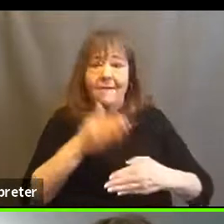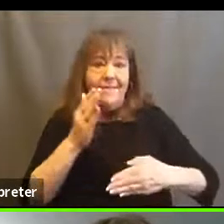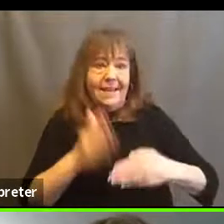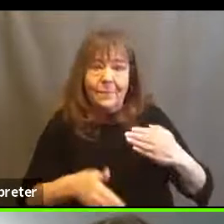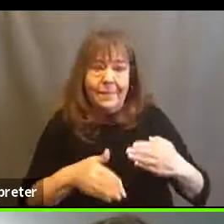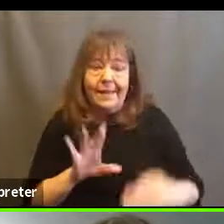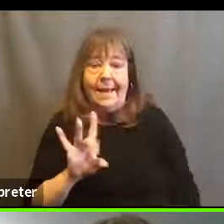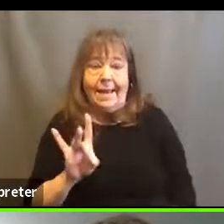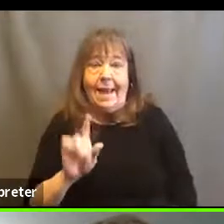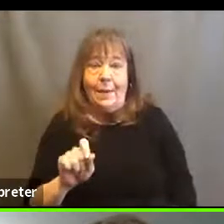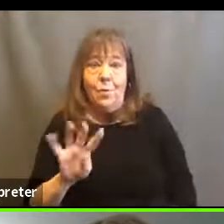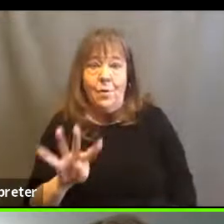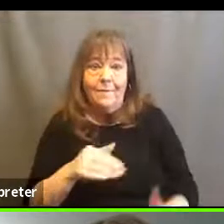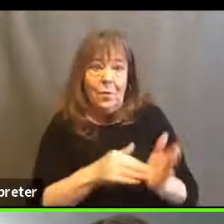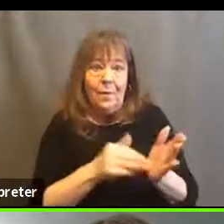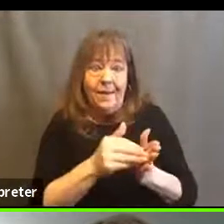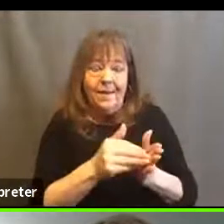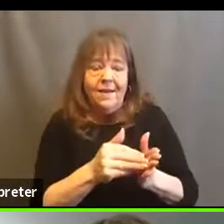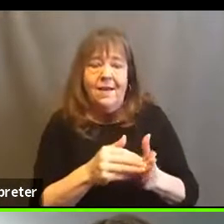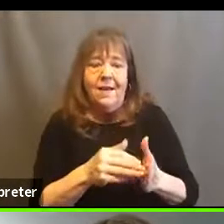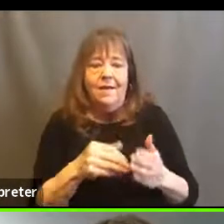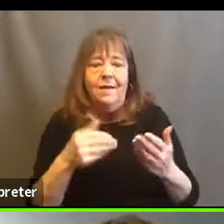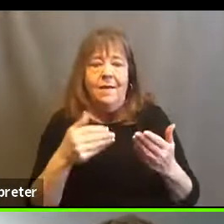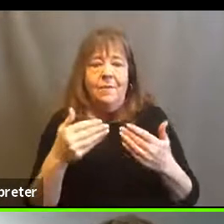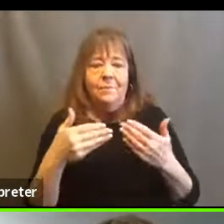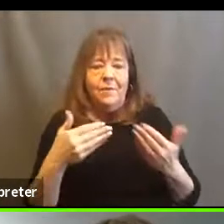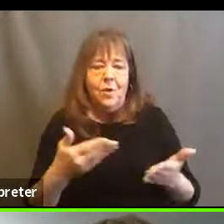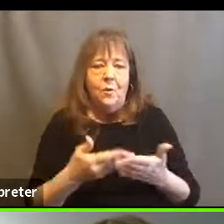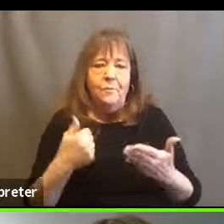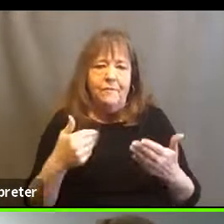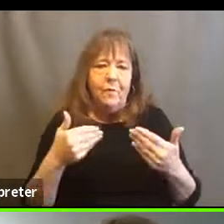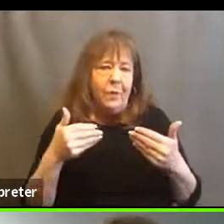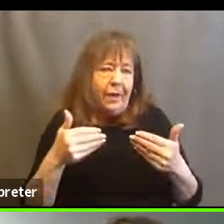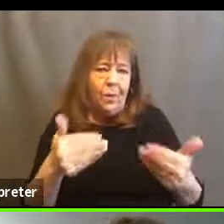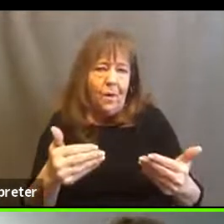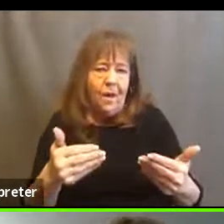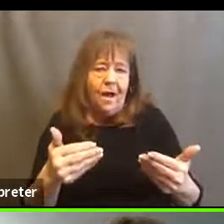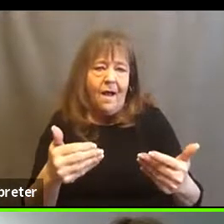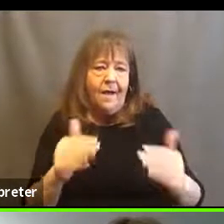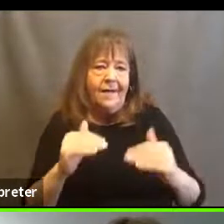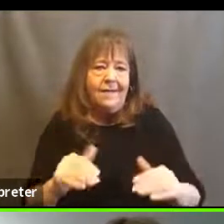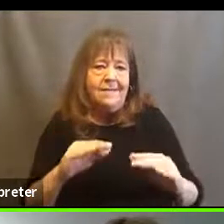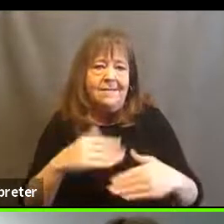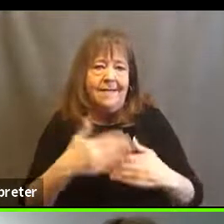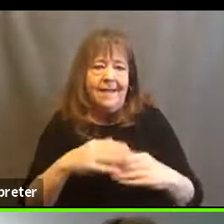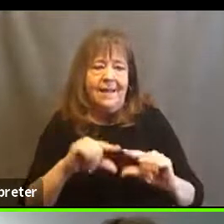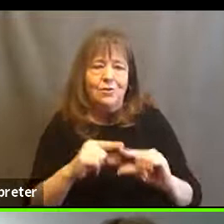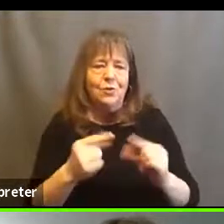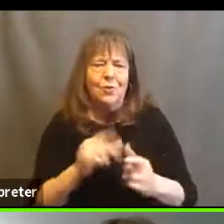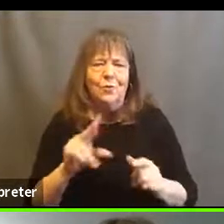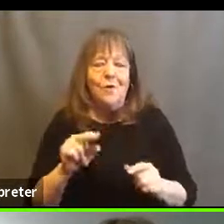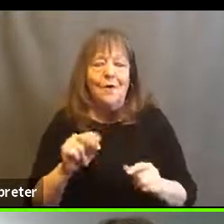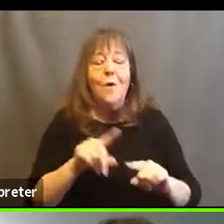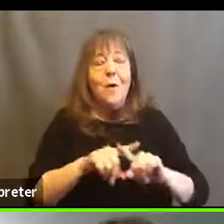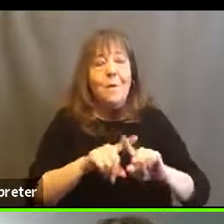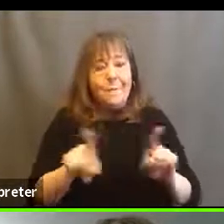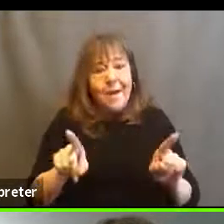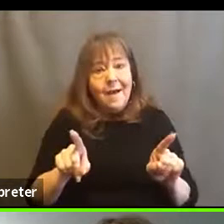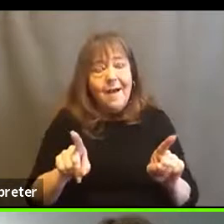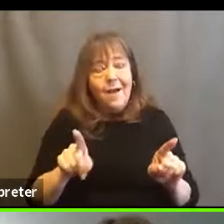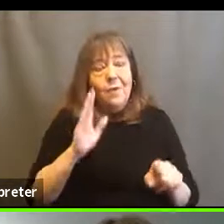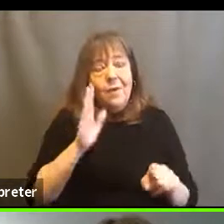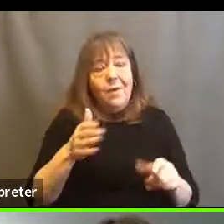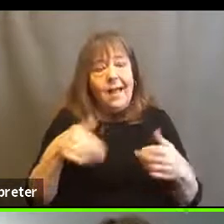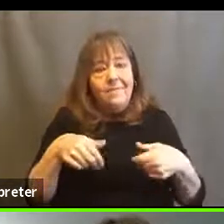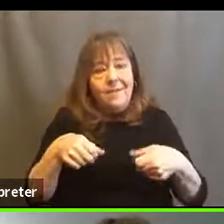1B before we move to 1C or 2 or whatever the next group is called. But I think that there does need to be an